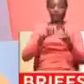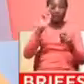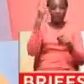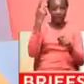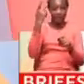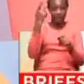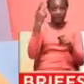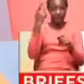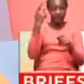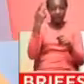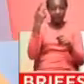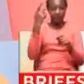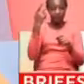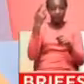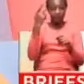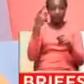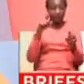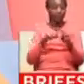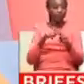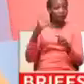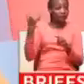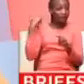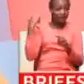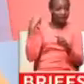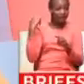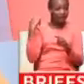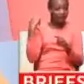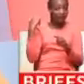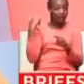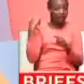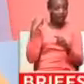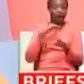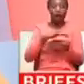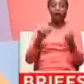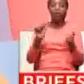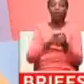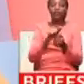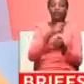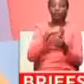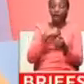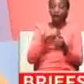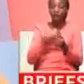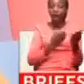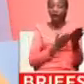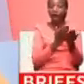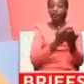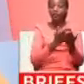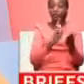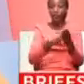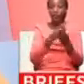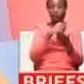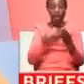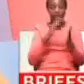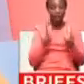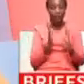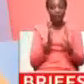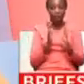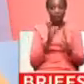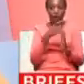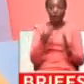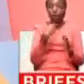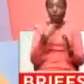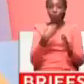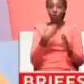this, is it yesterday? Yesterday, every Friday we have deliverance. Yesterday we had some of them getting delivered from the